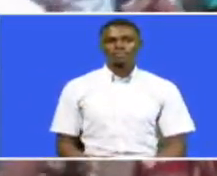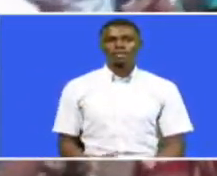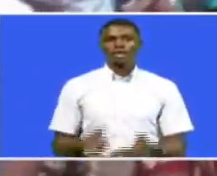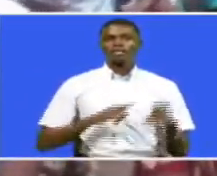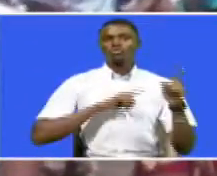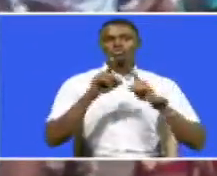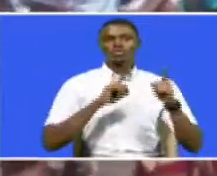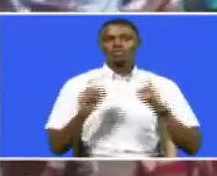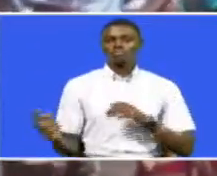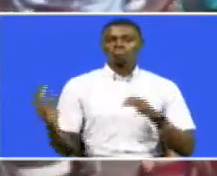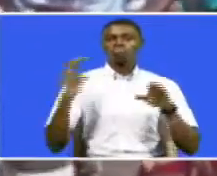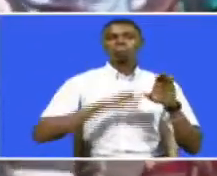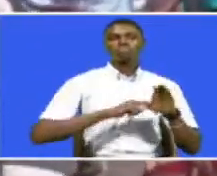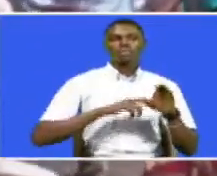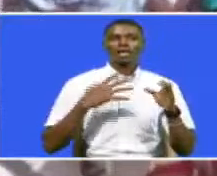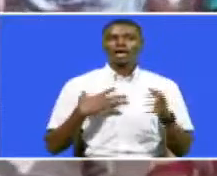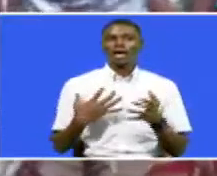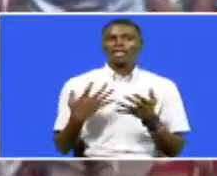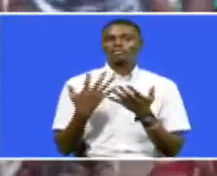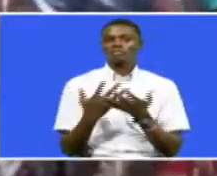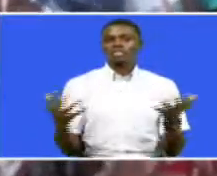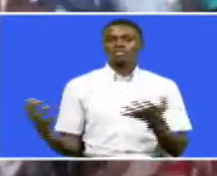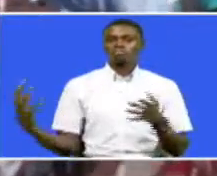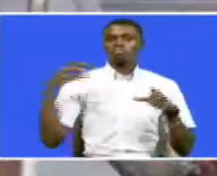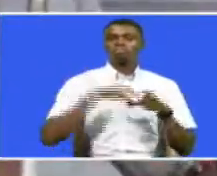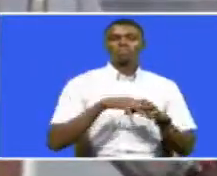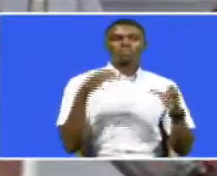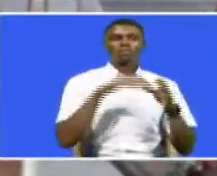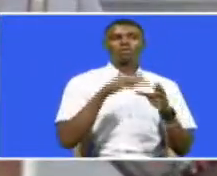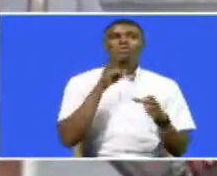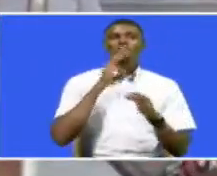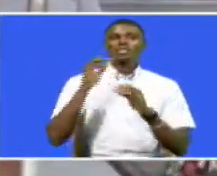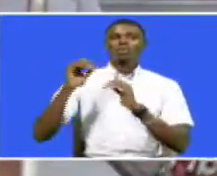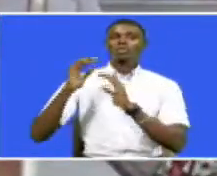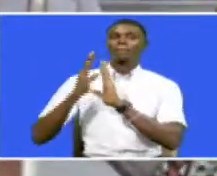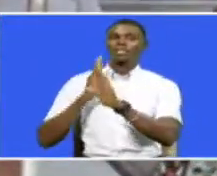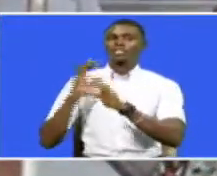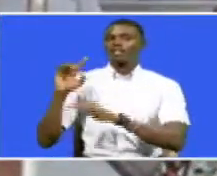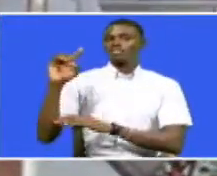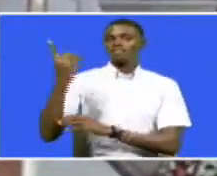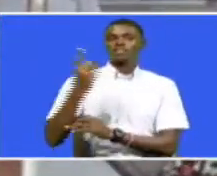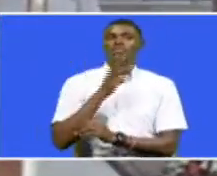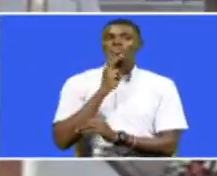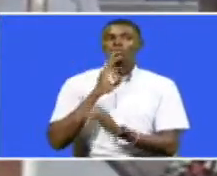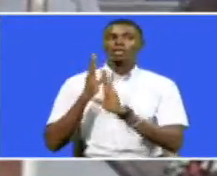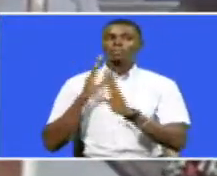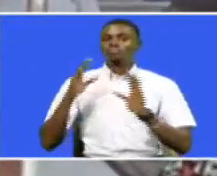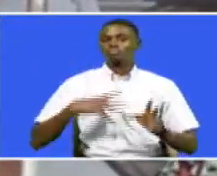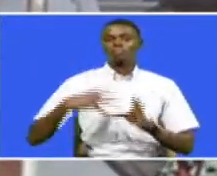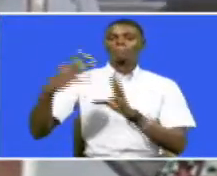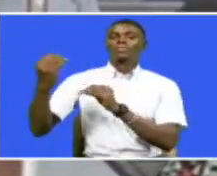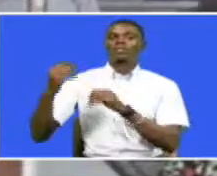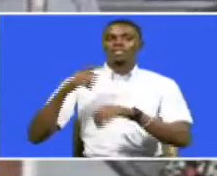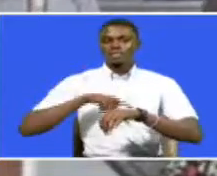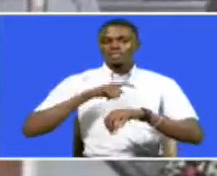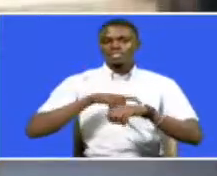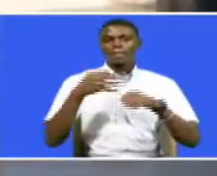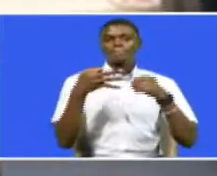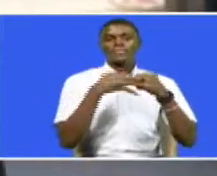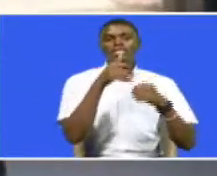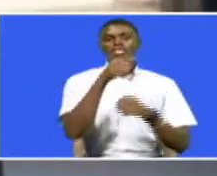Travelers boarding and luggage is being loaded on the water bus. The first water bus leaves at exactly 8